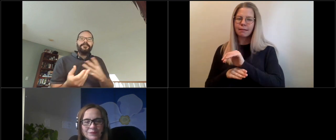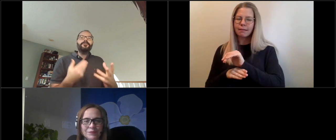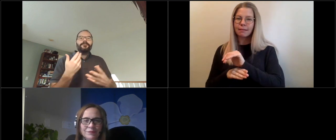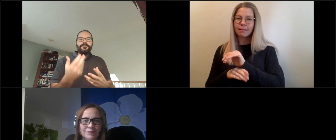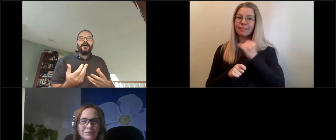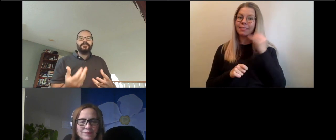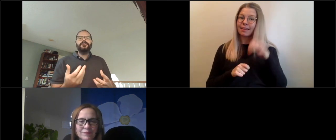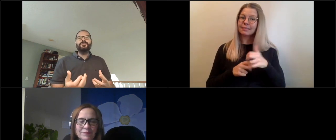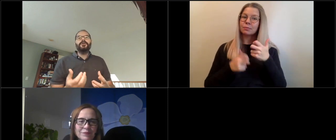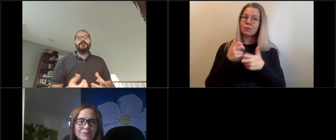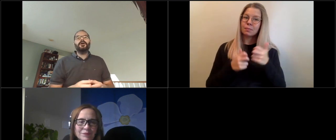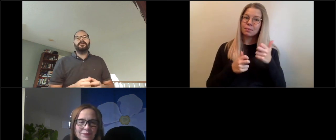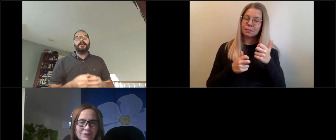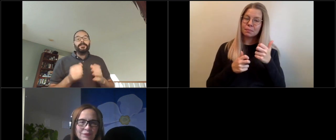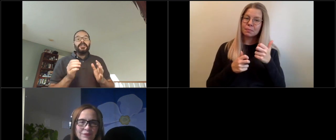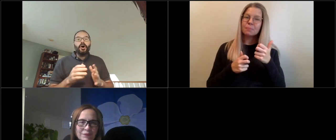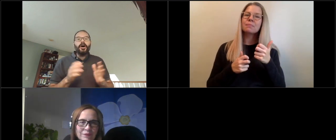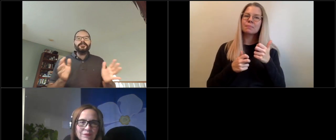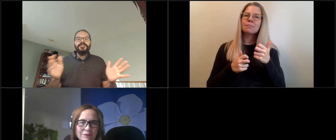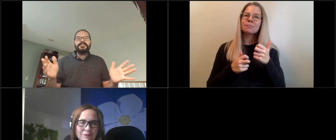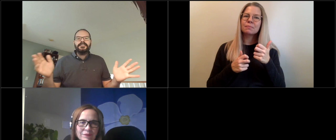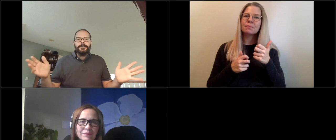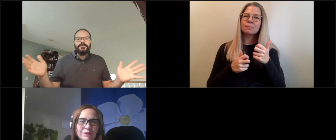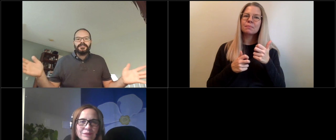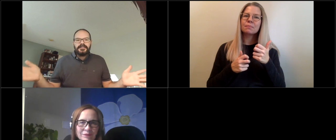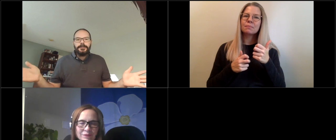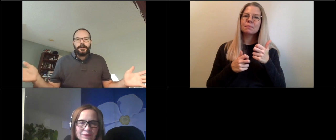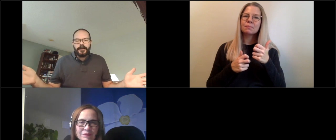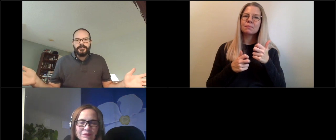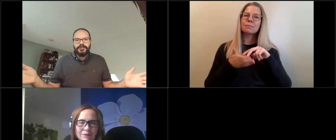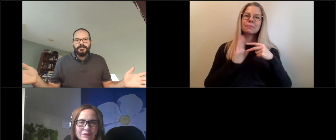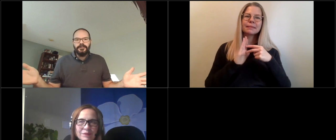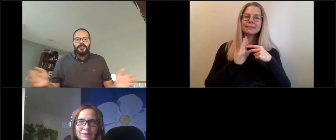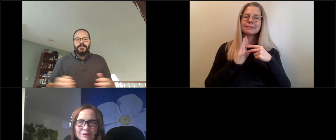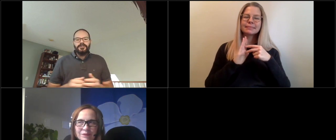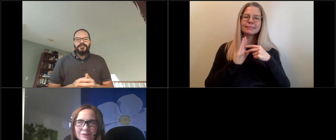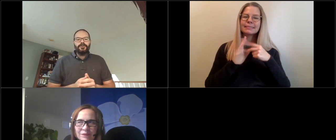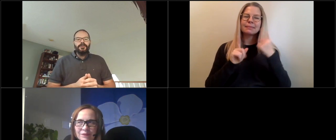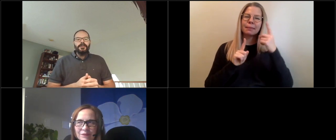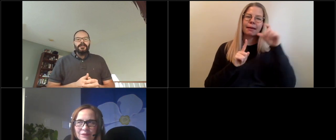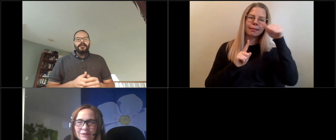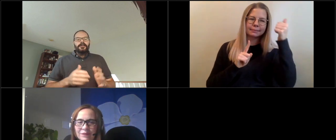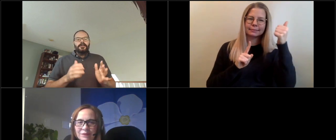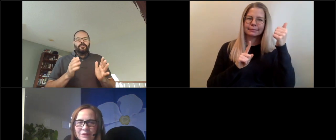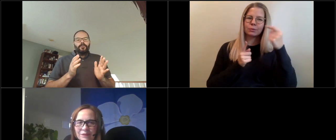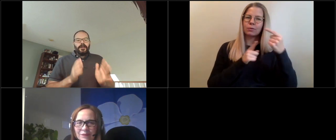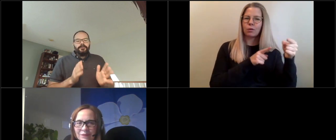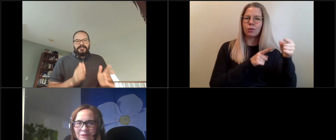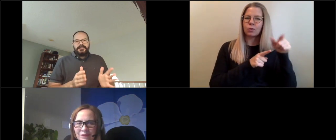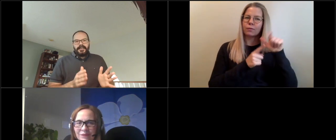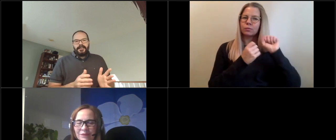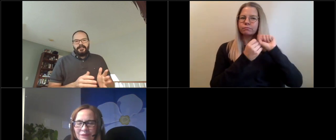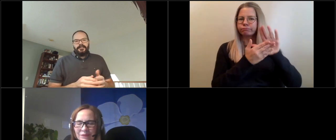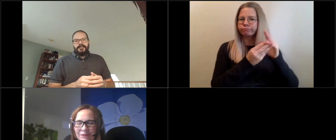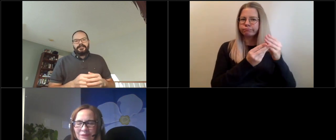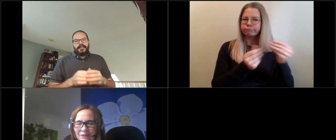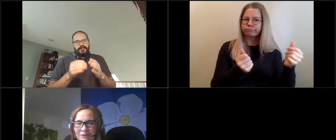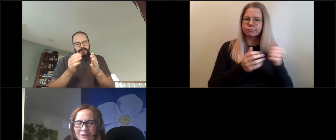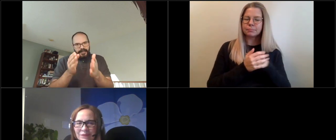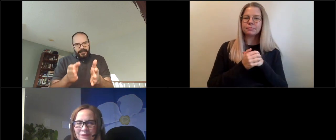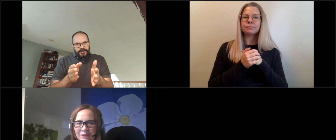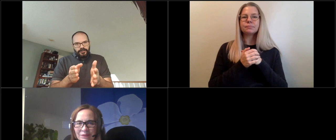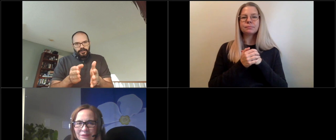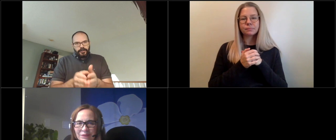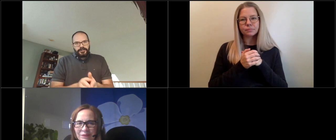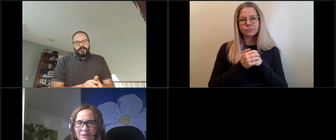a different factor going on beyond just simple sleep hygiene. So what I would say is that,